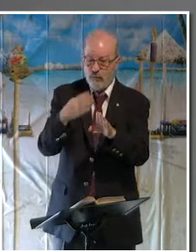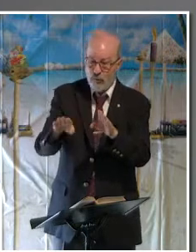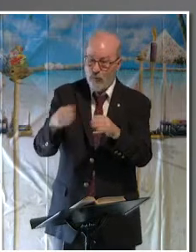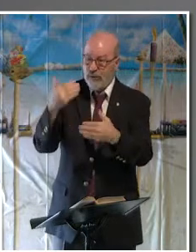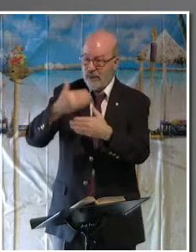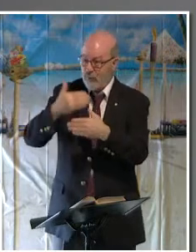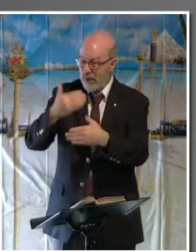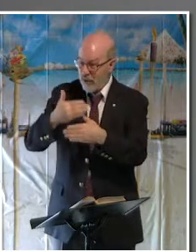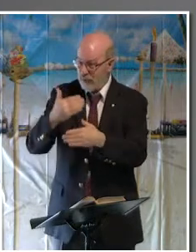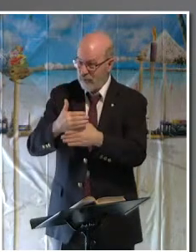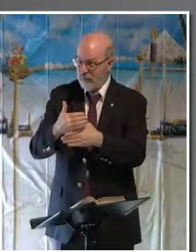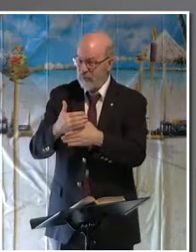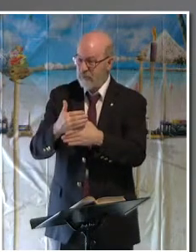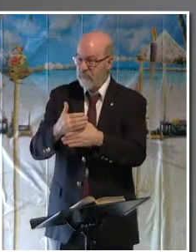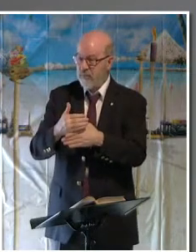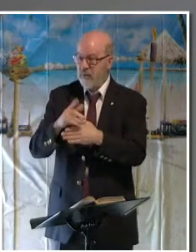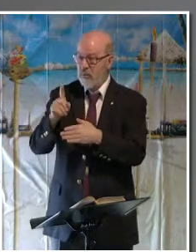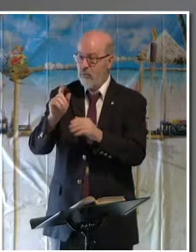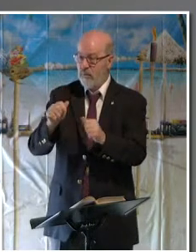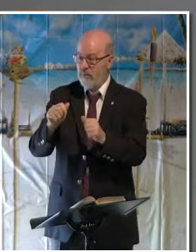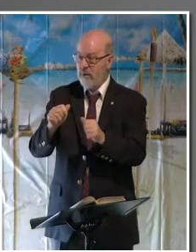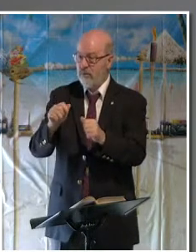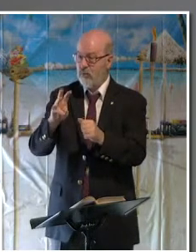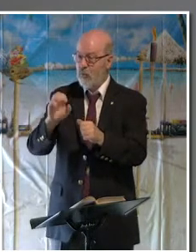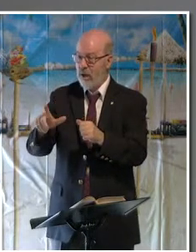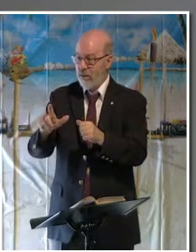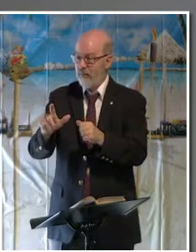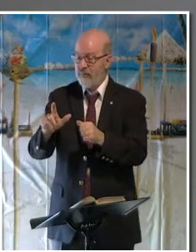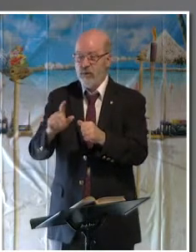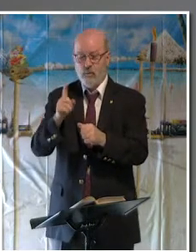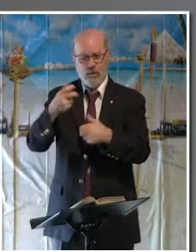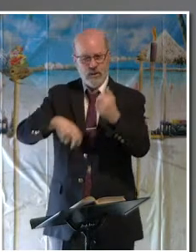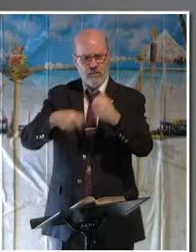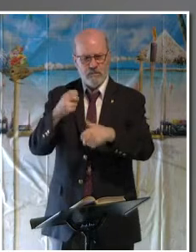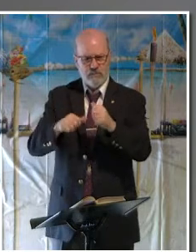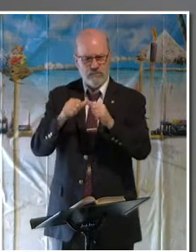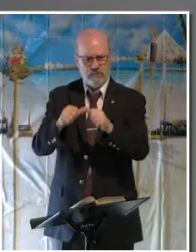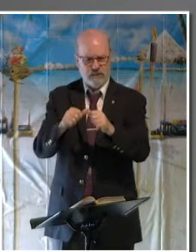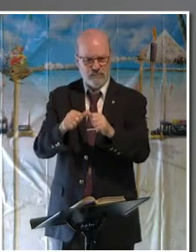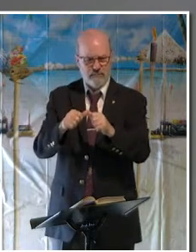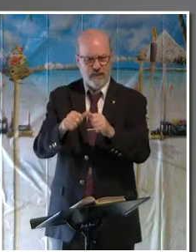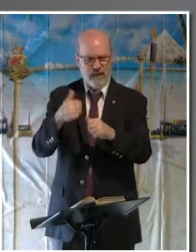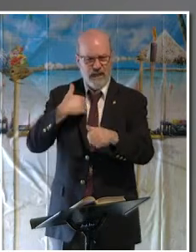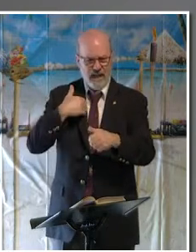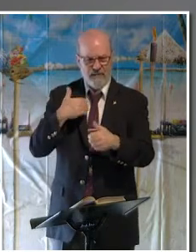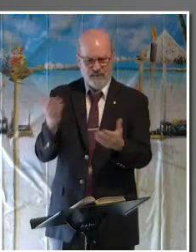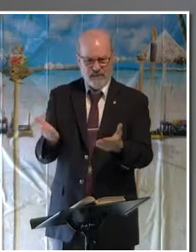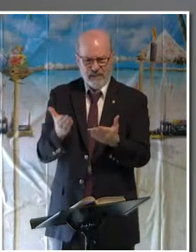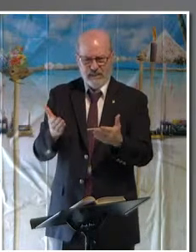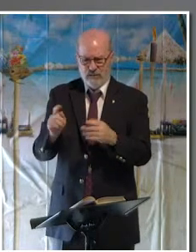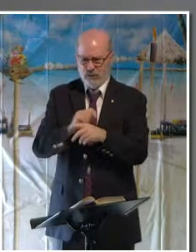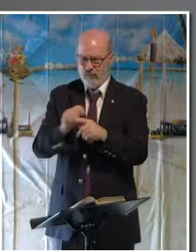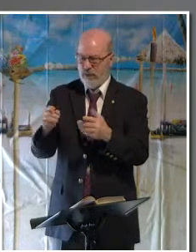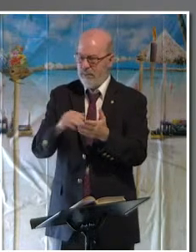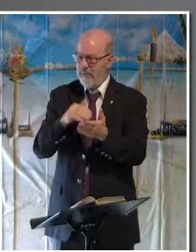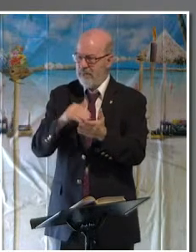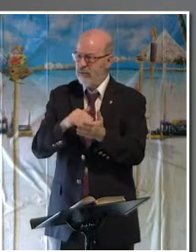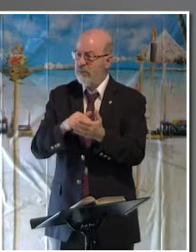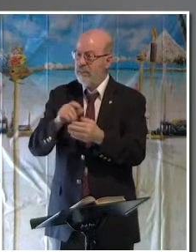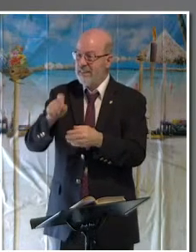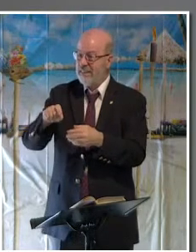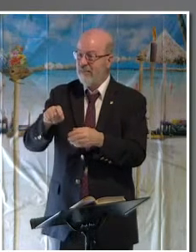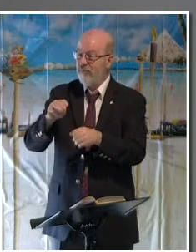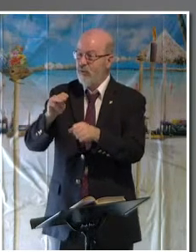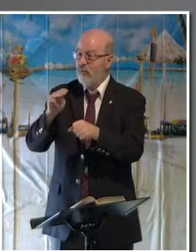windows. One potential well. One of the problems that we continue to face in a Calero training ministry is the need for